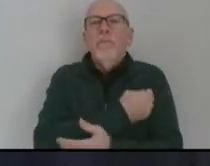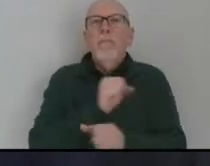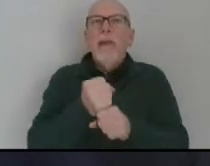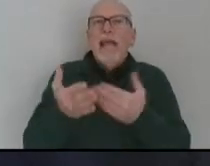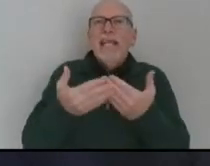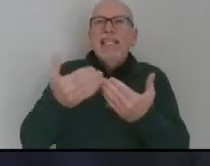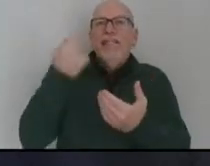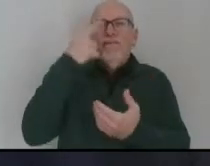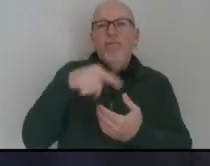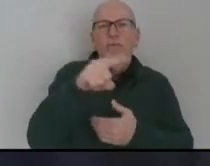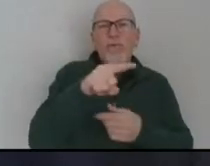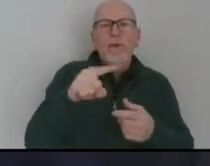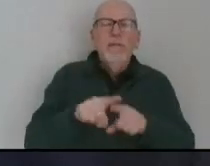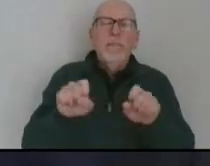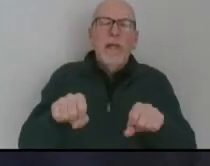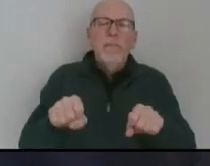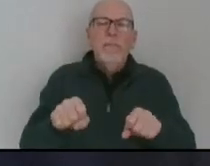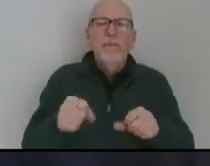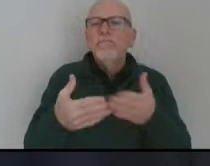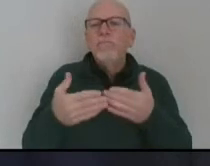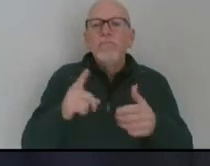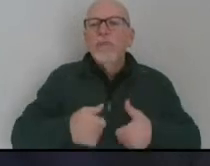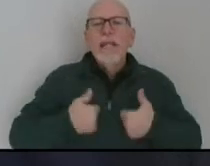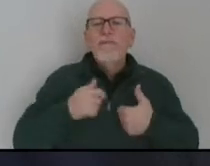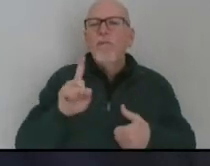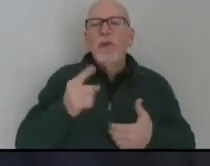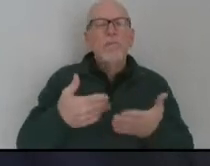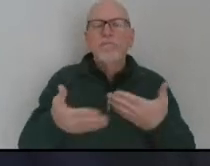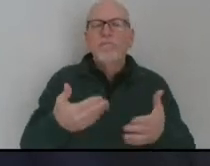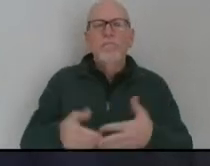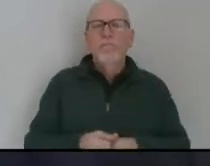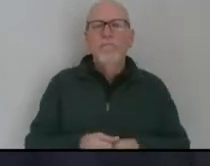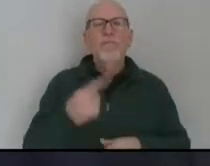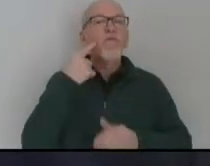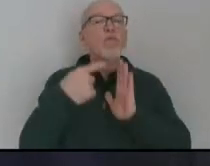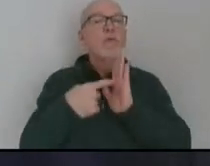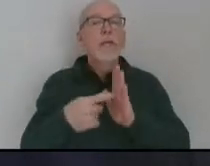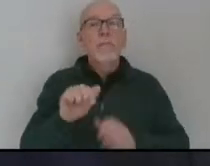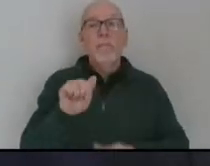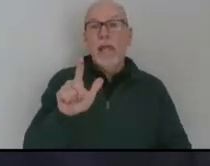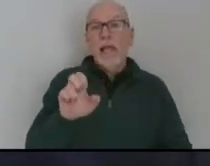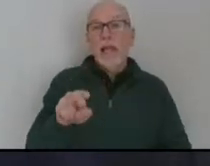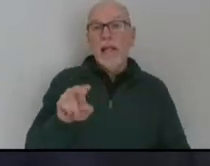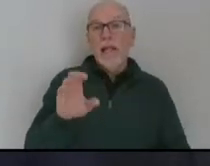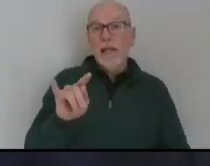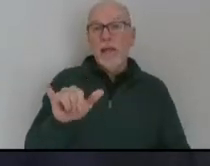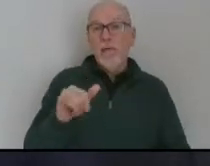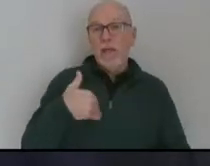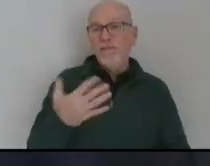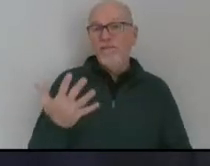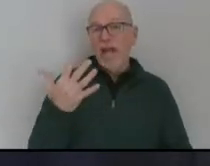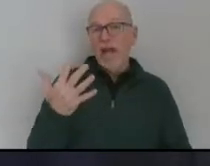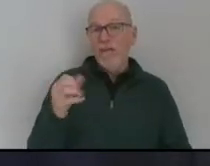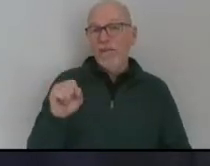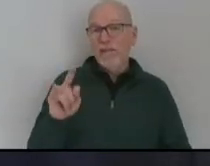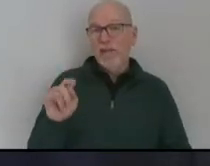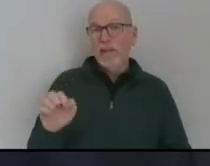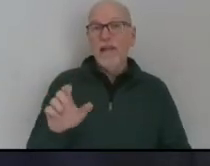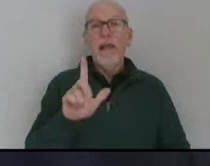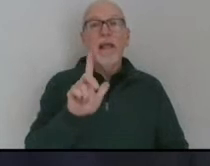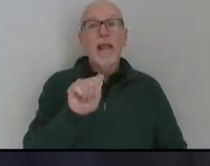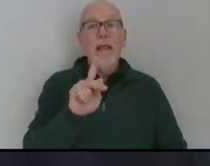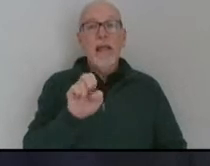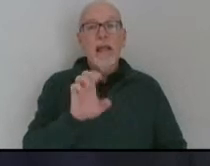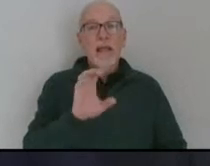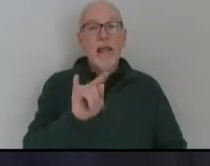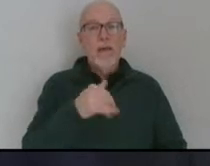as possible, regardless of where you live. For instance, Allen County has 5 vaccine sites, Lake County has 14,